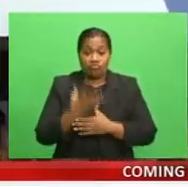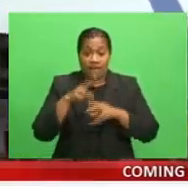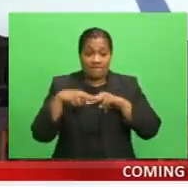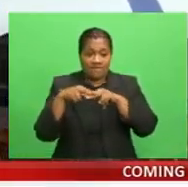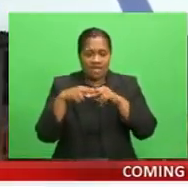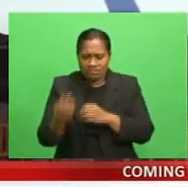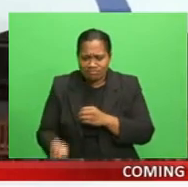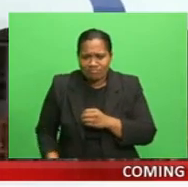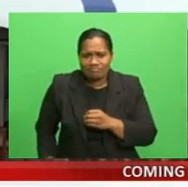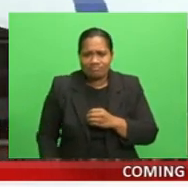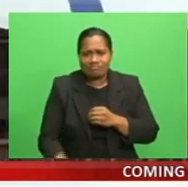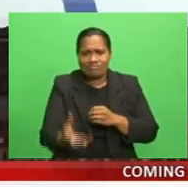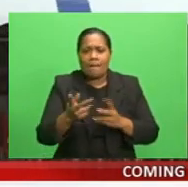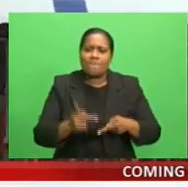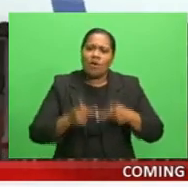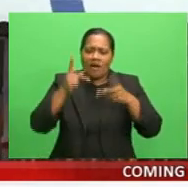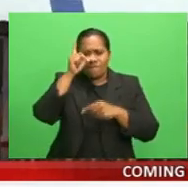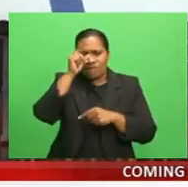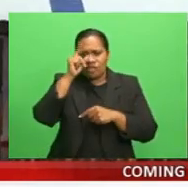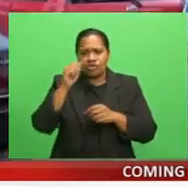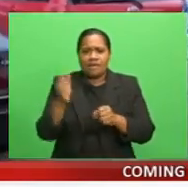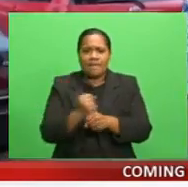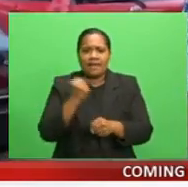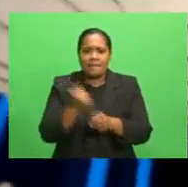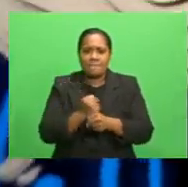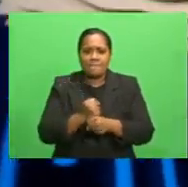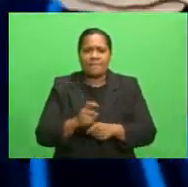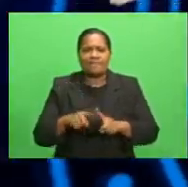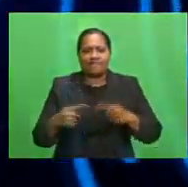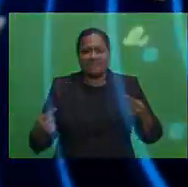for promoting Fijian-made brand. Stay with us.